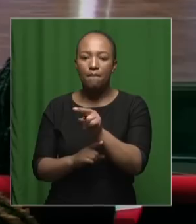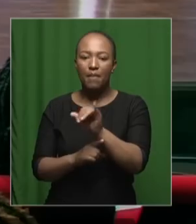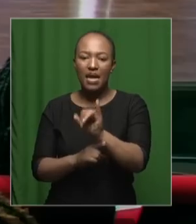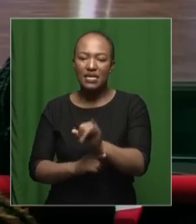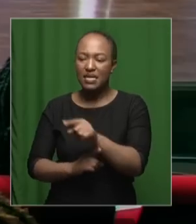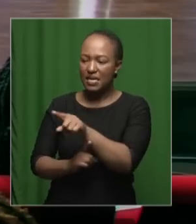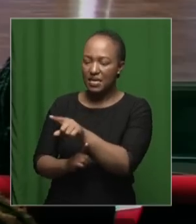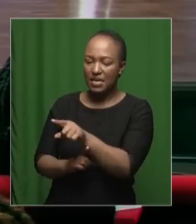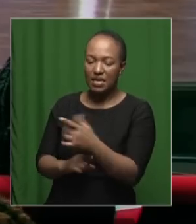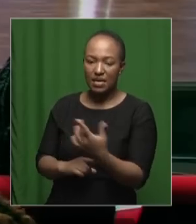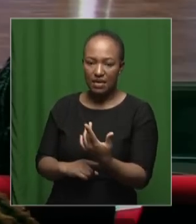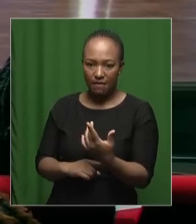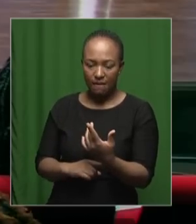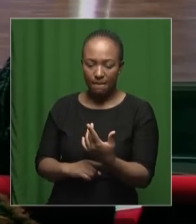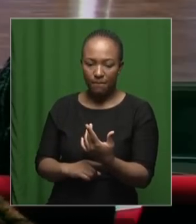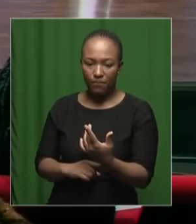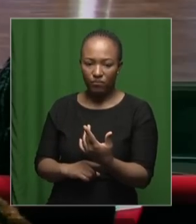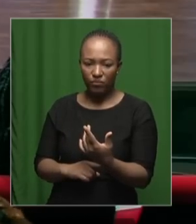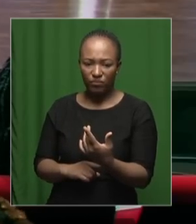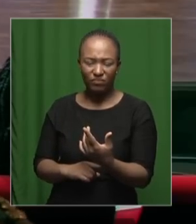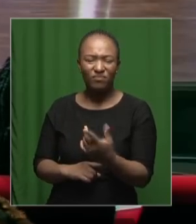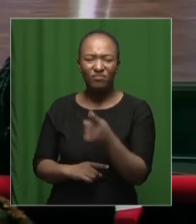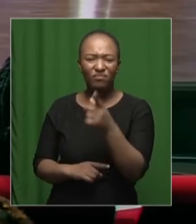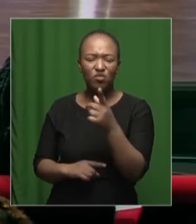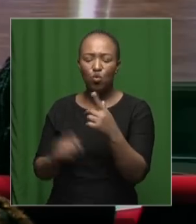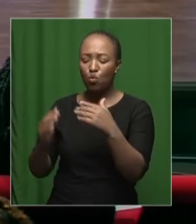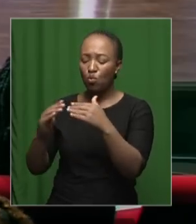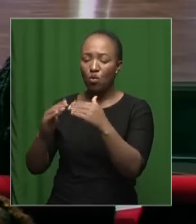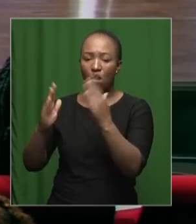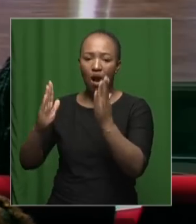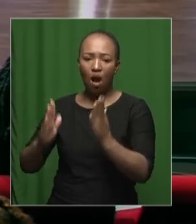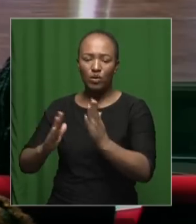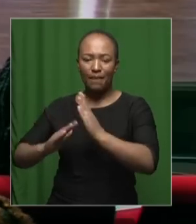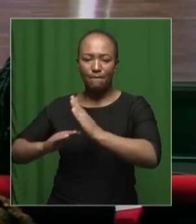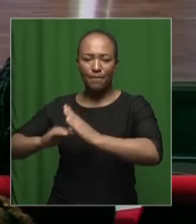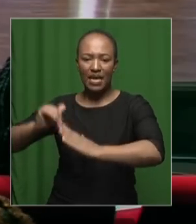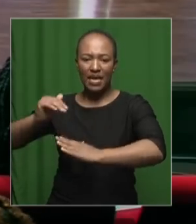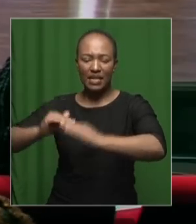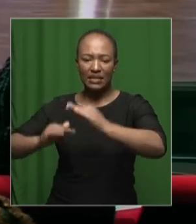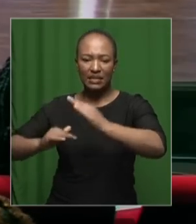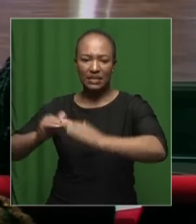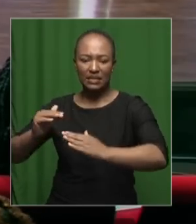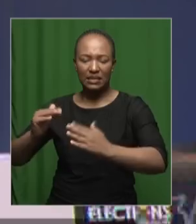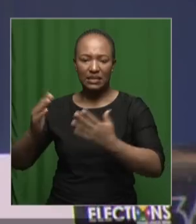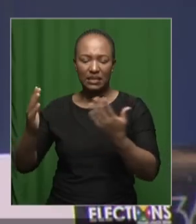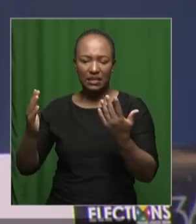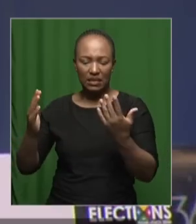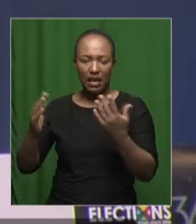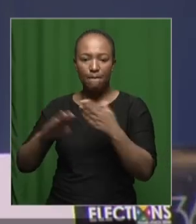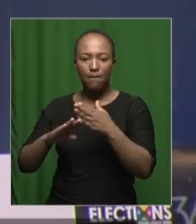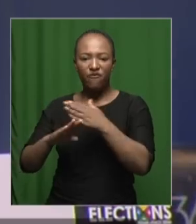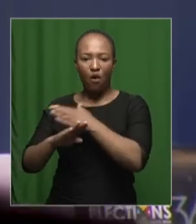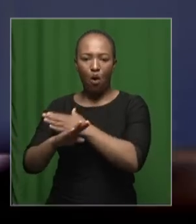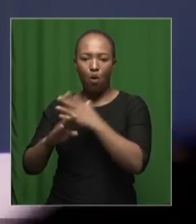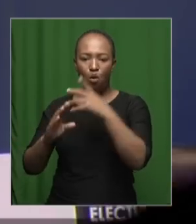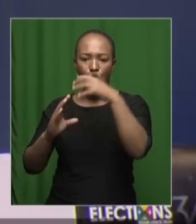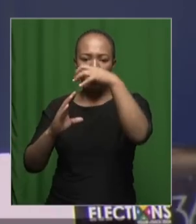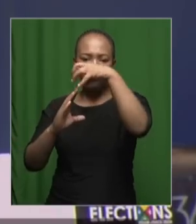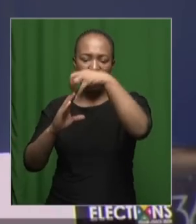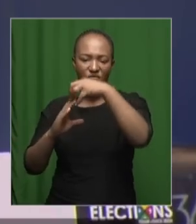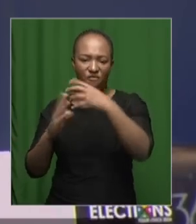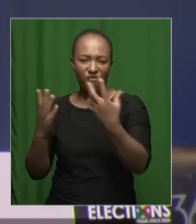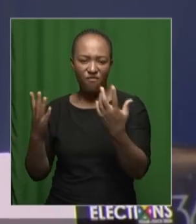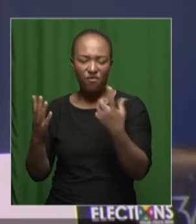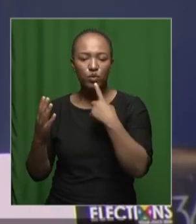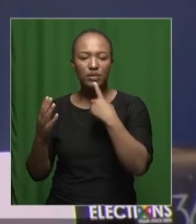The what you call, don't build a house before roofing it. The issues that we are talking about, which you said